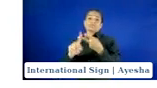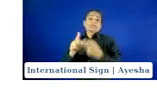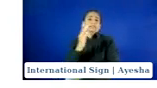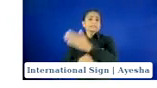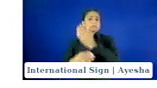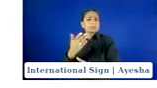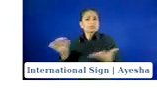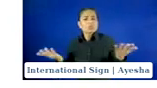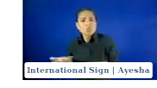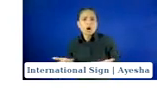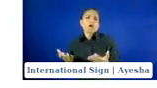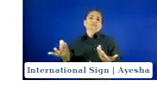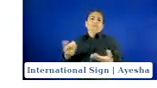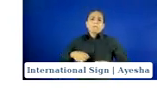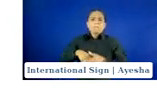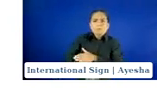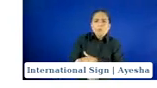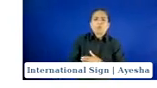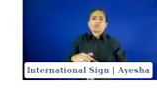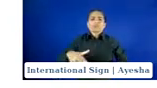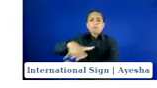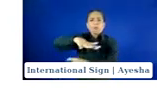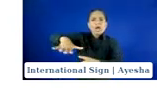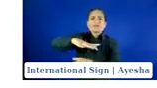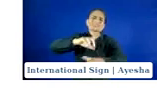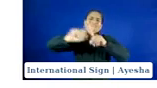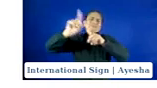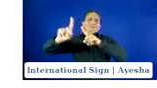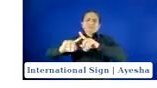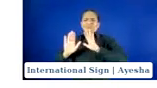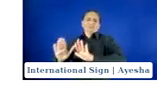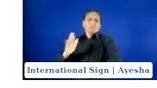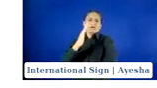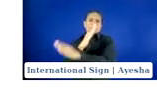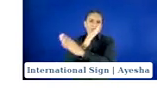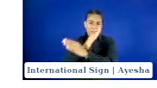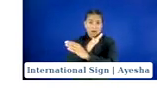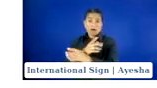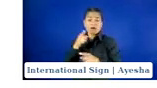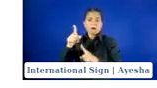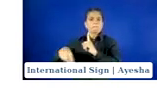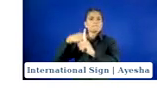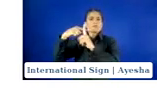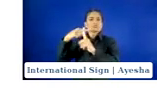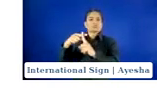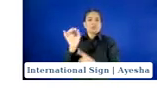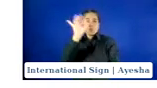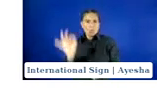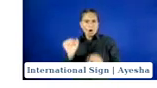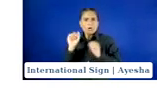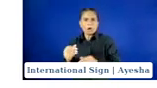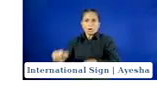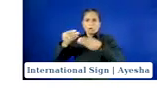have tax-based incentives to employers. Employers employing persons with disabilities, they are receiving benefits, but they